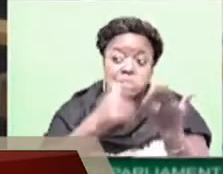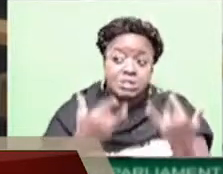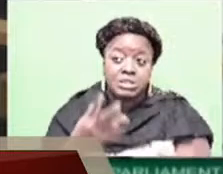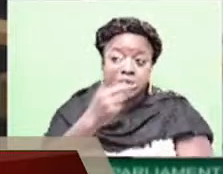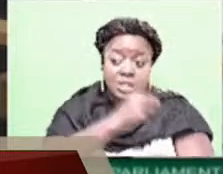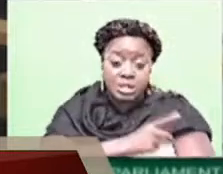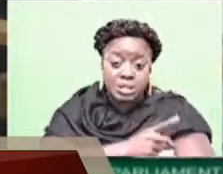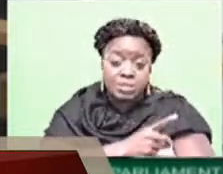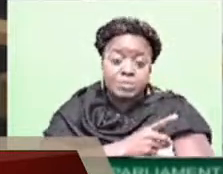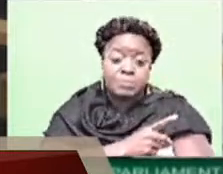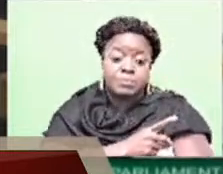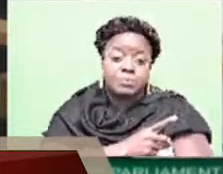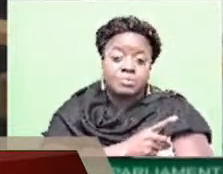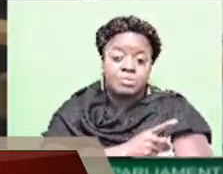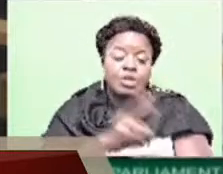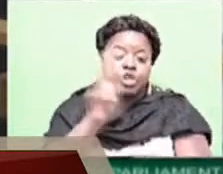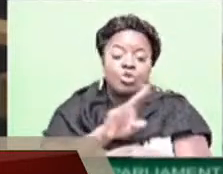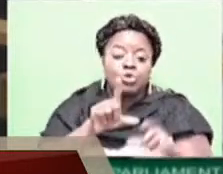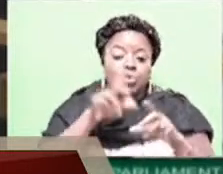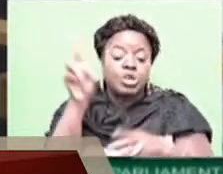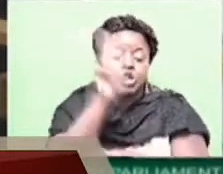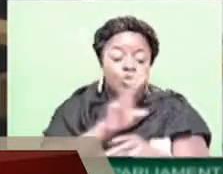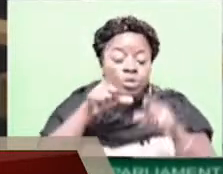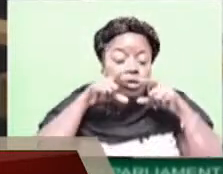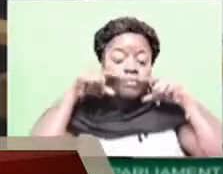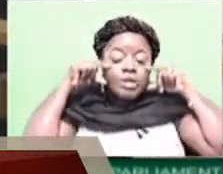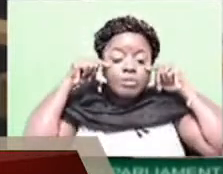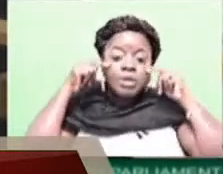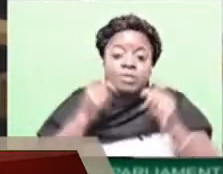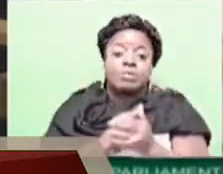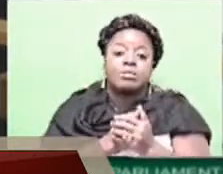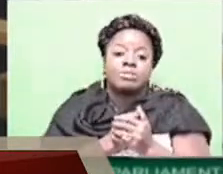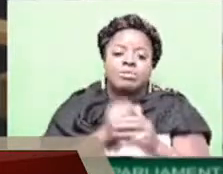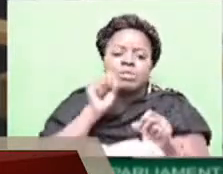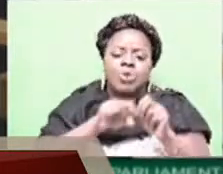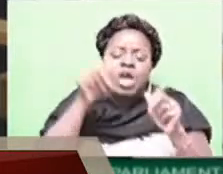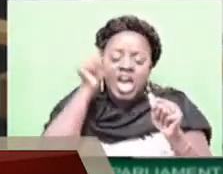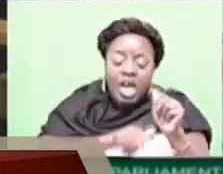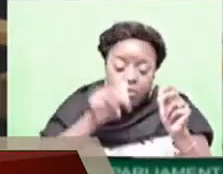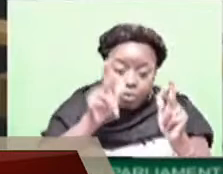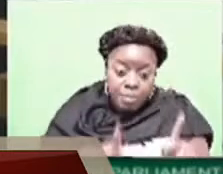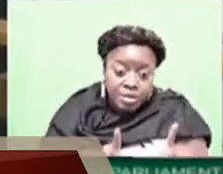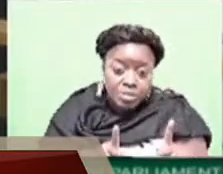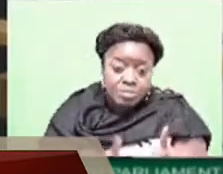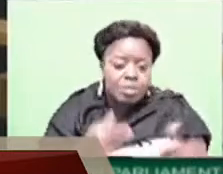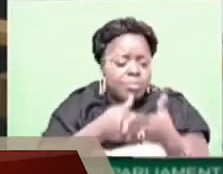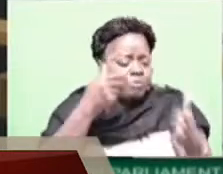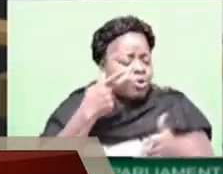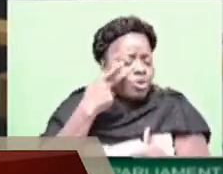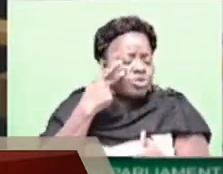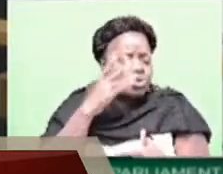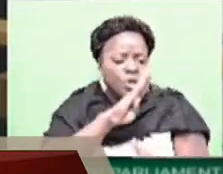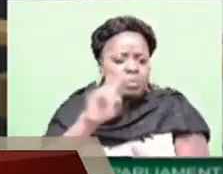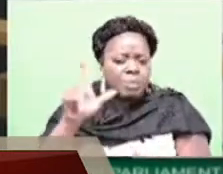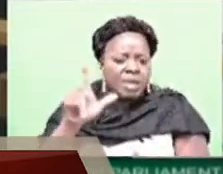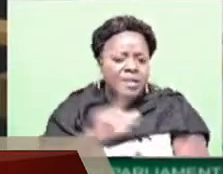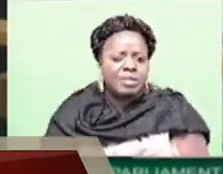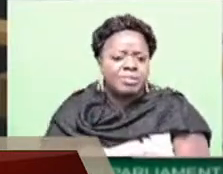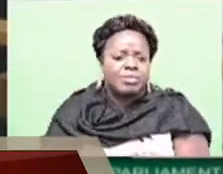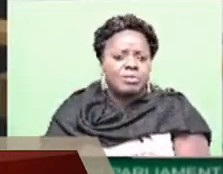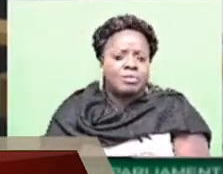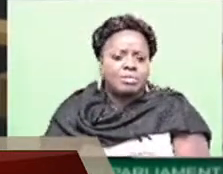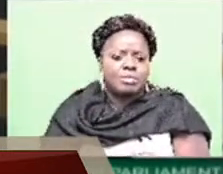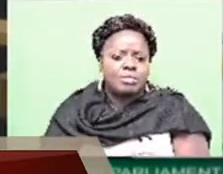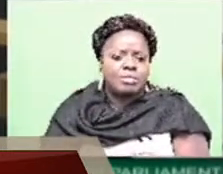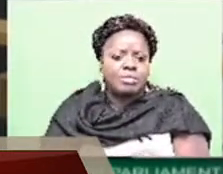of face masks. So everyone, including members of this House, before we saw the bill, the population has been